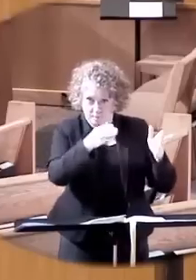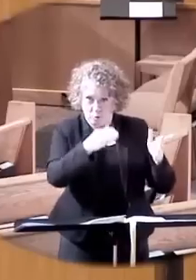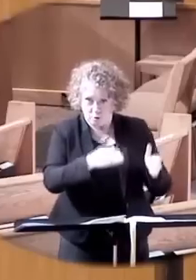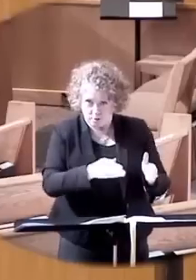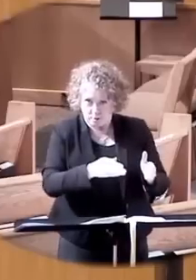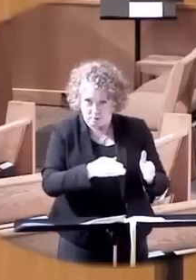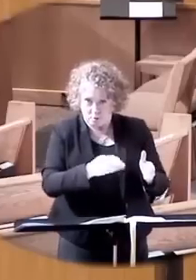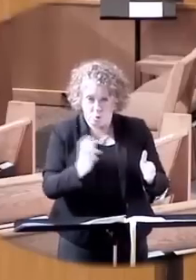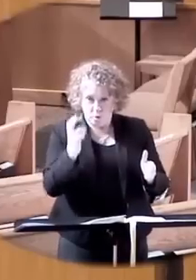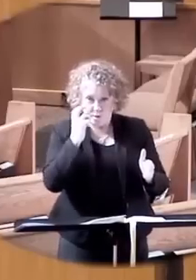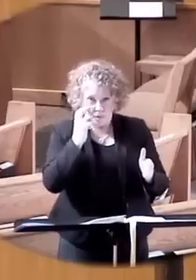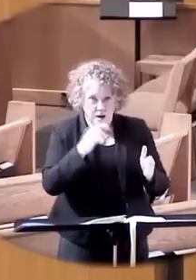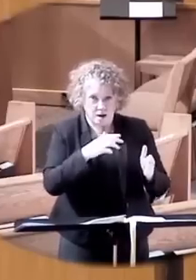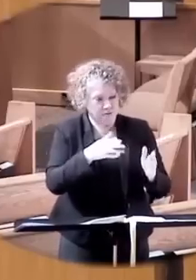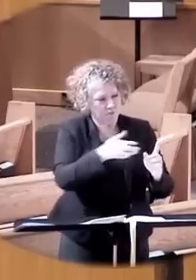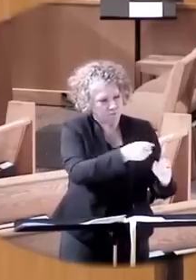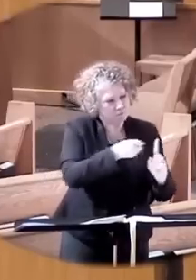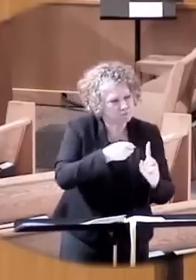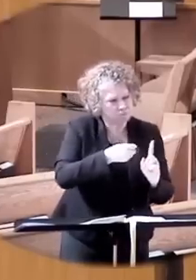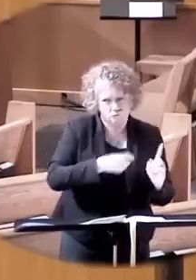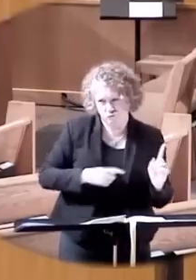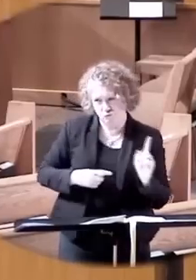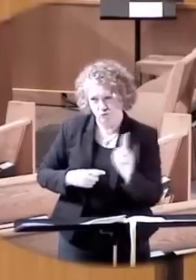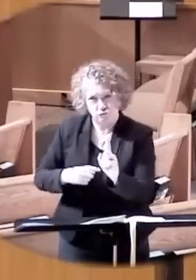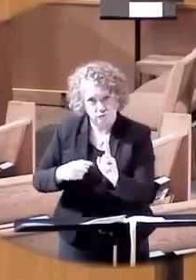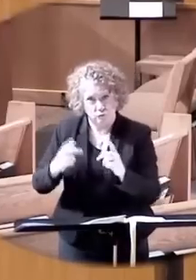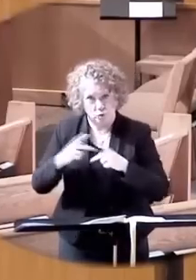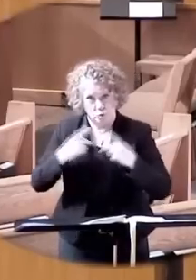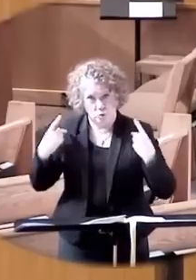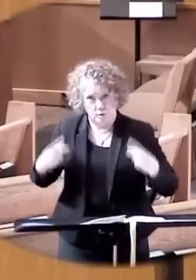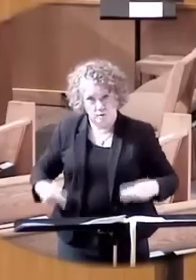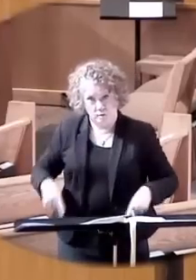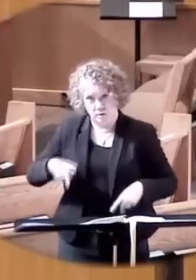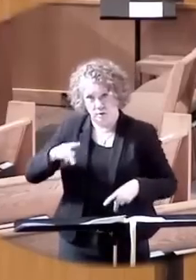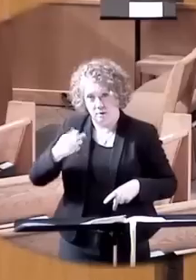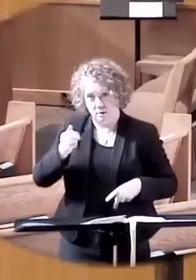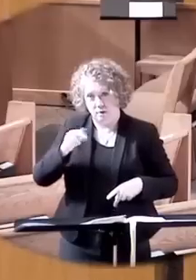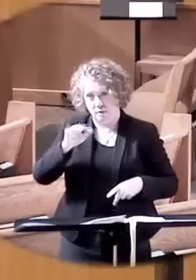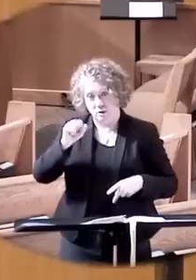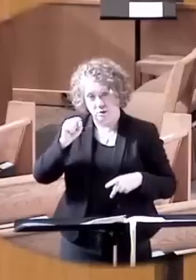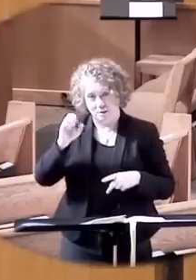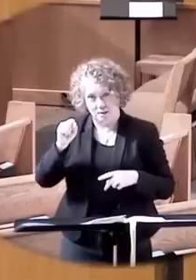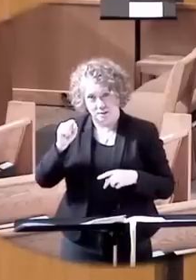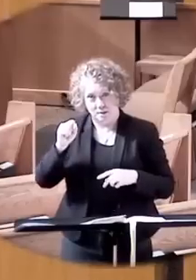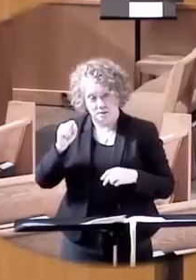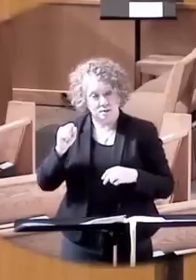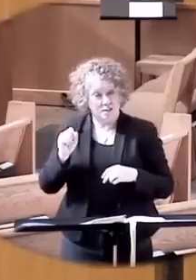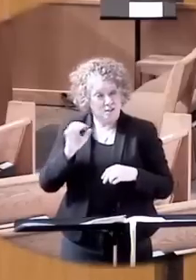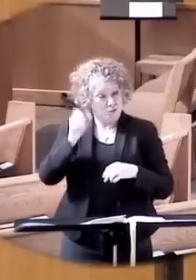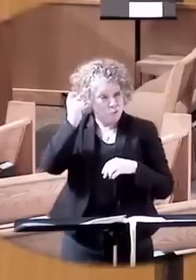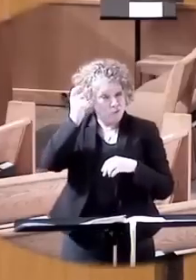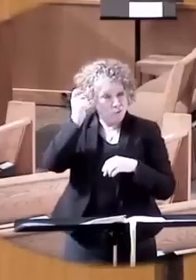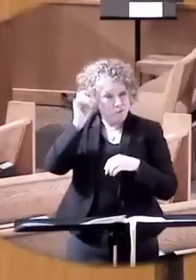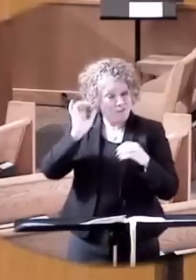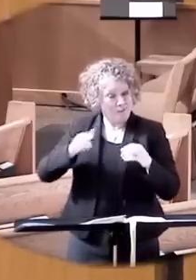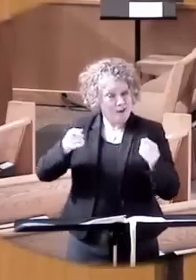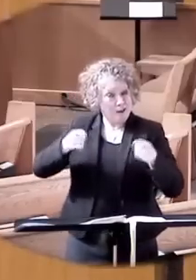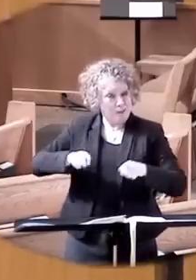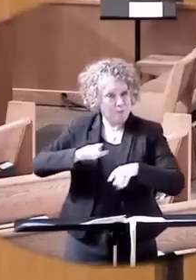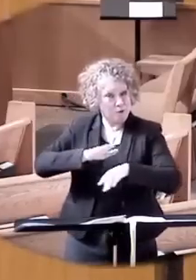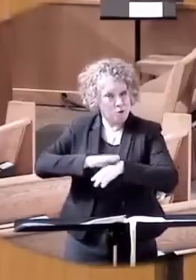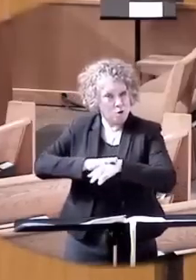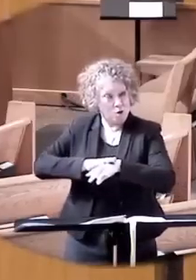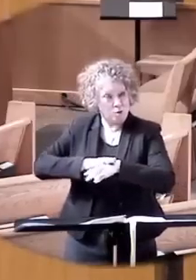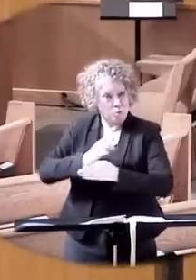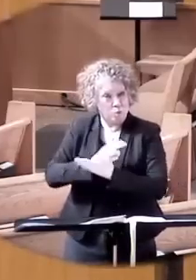blind to the Pharisees. Now Jesus had made clay and opened his eyes on a Sabbath. So then